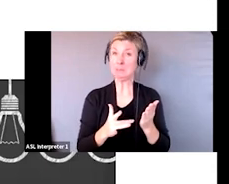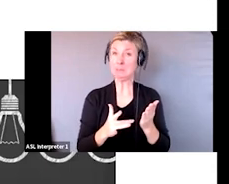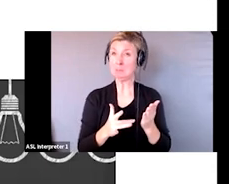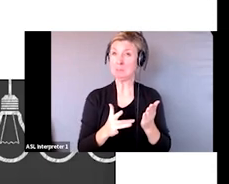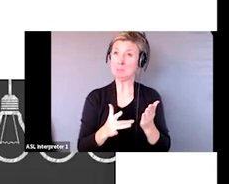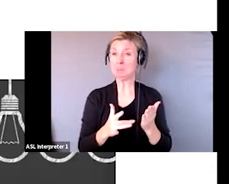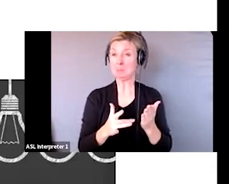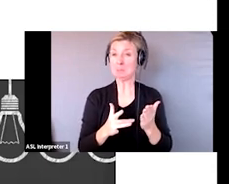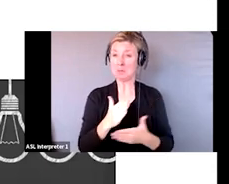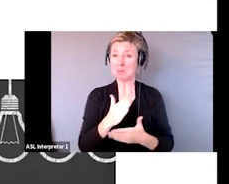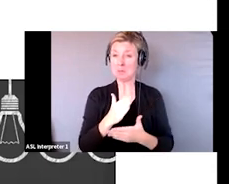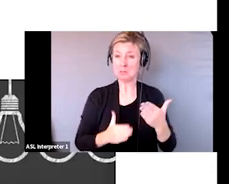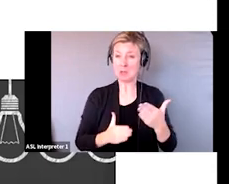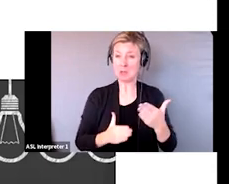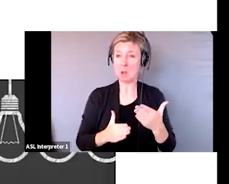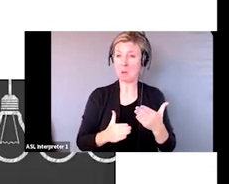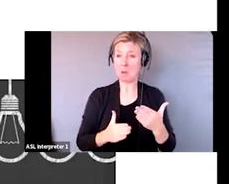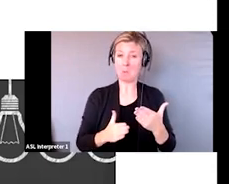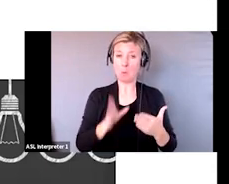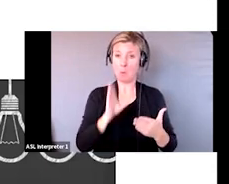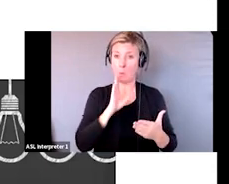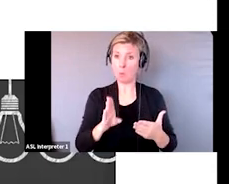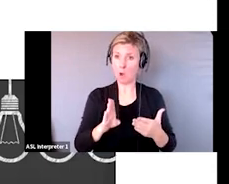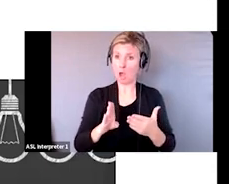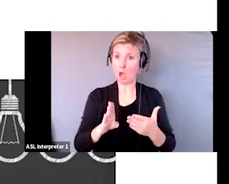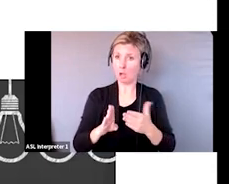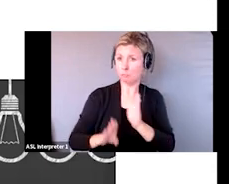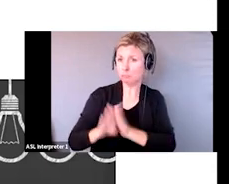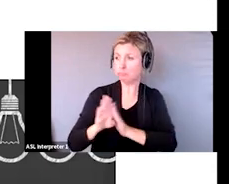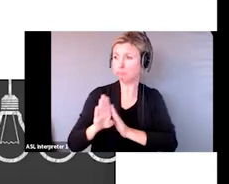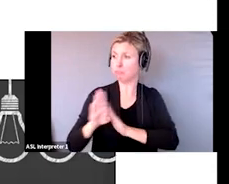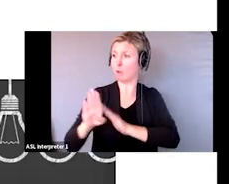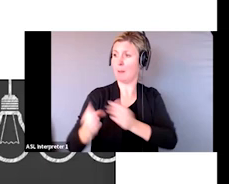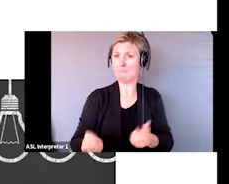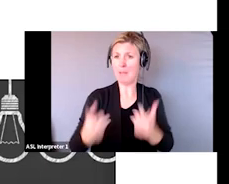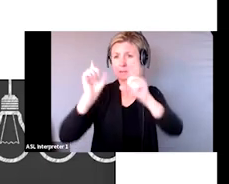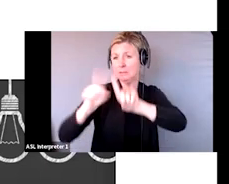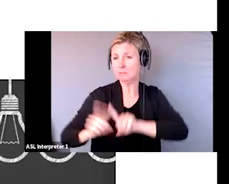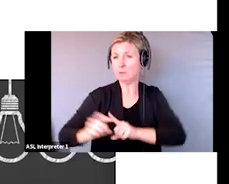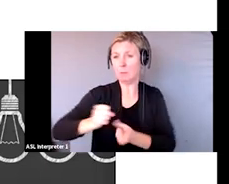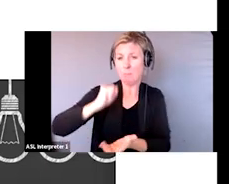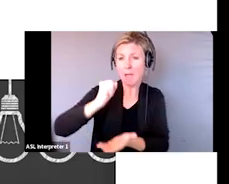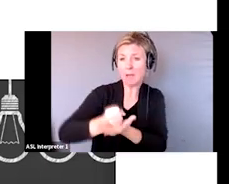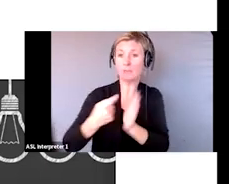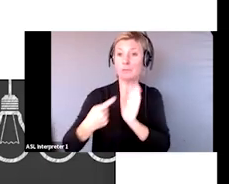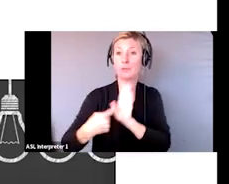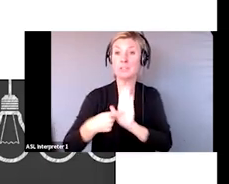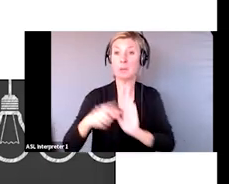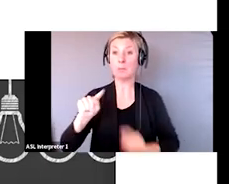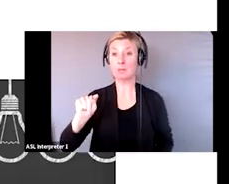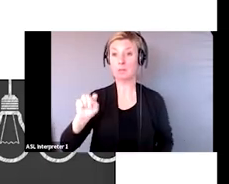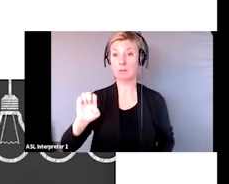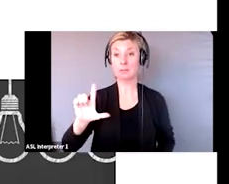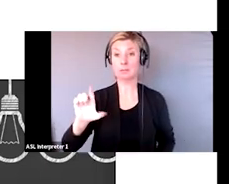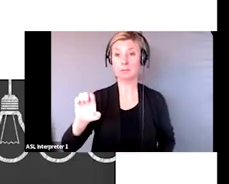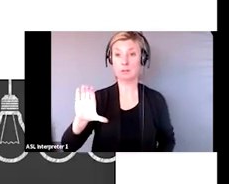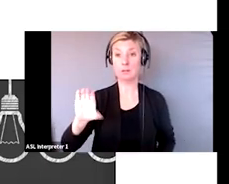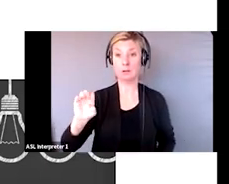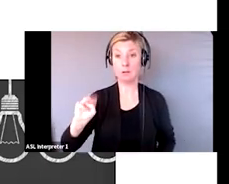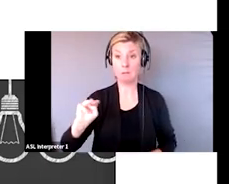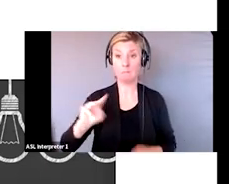tend to generate more patents than others. So for example, the telecom industry and electronics industries tend